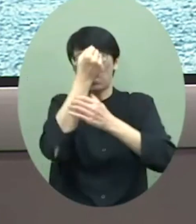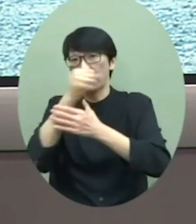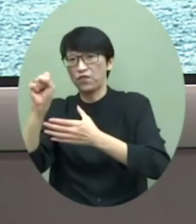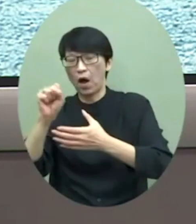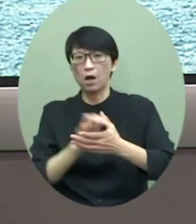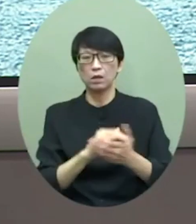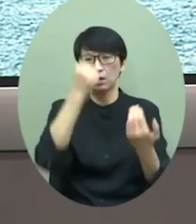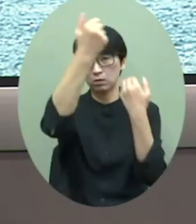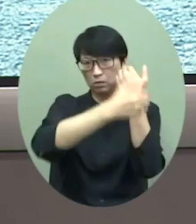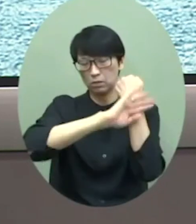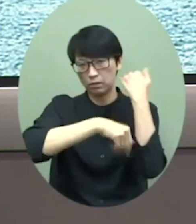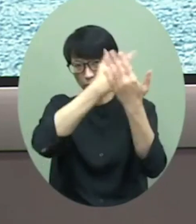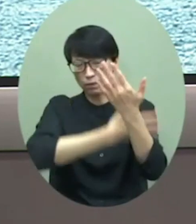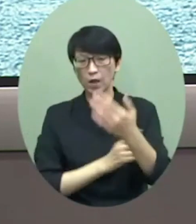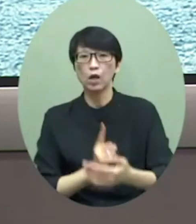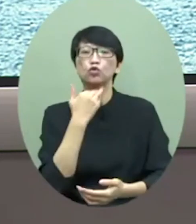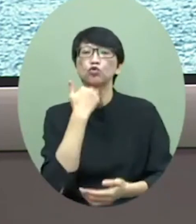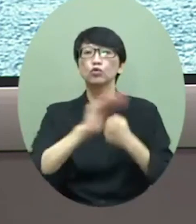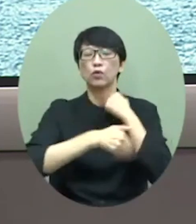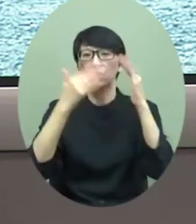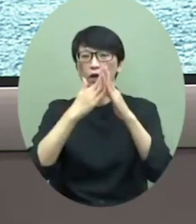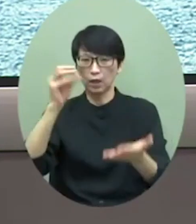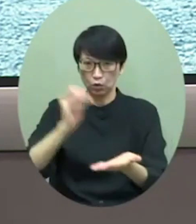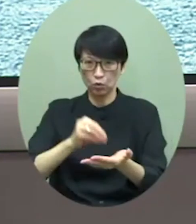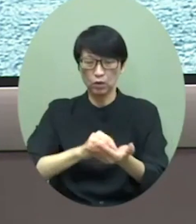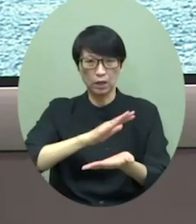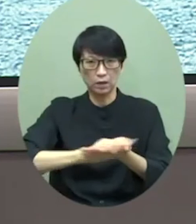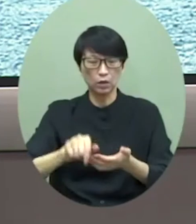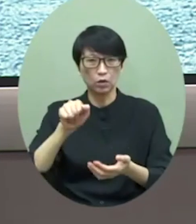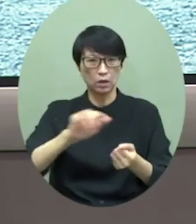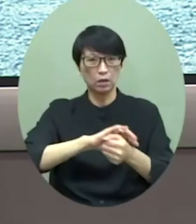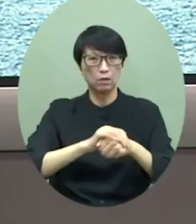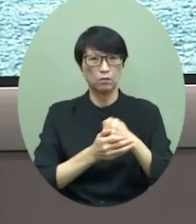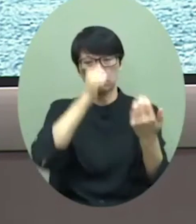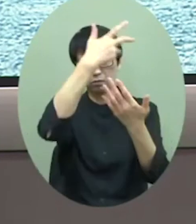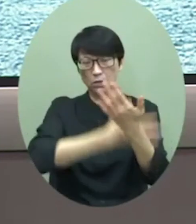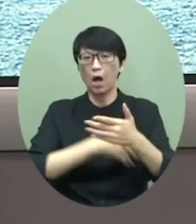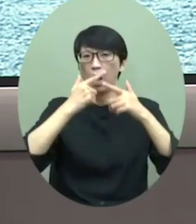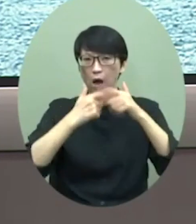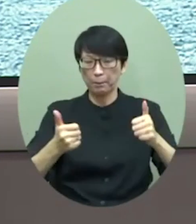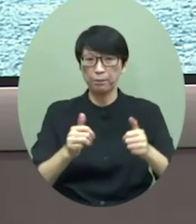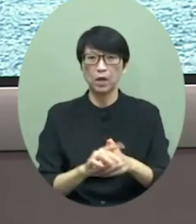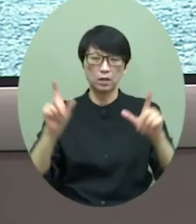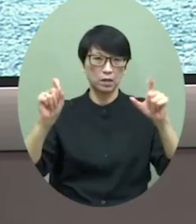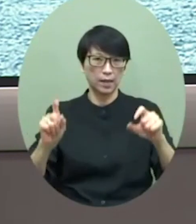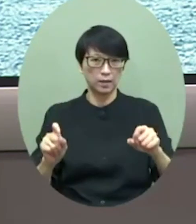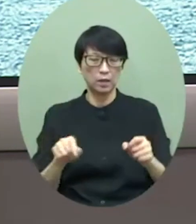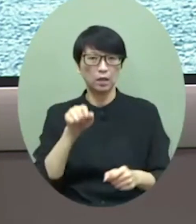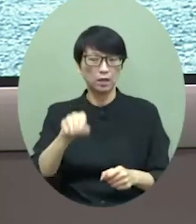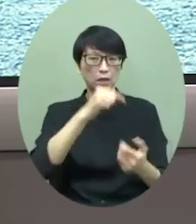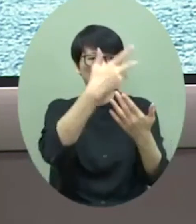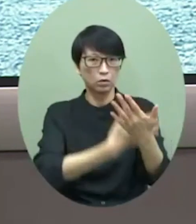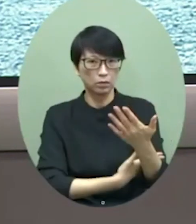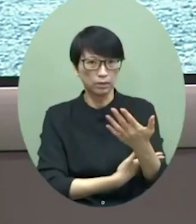in April 2020. That ruling had to do with our regulation on the